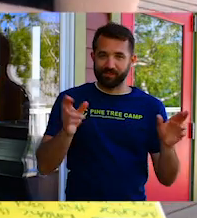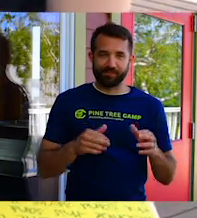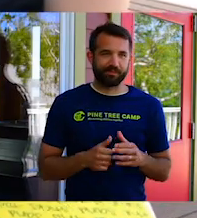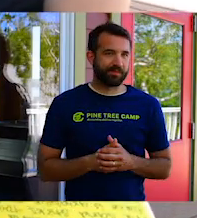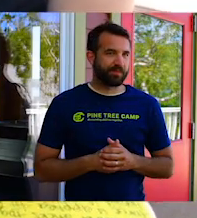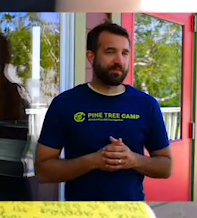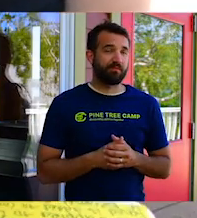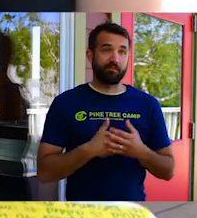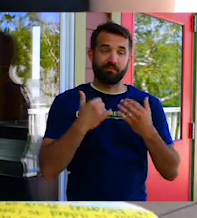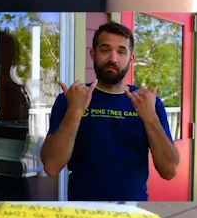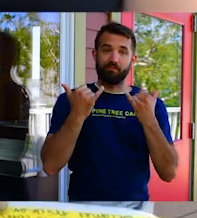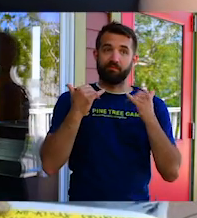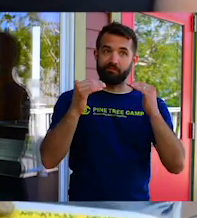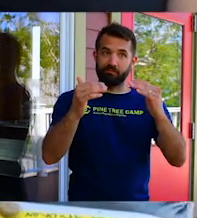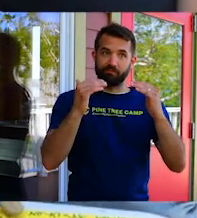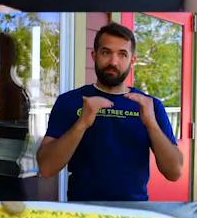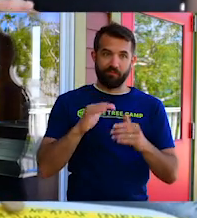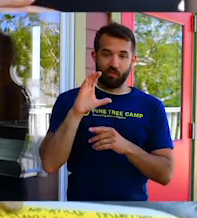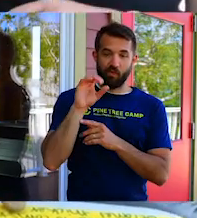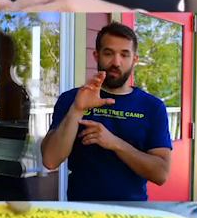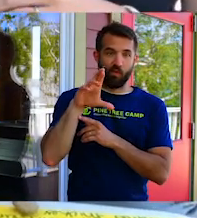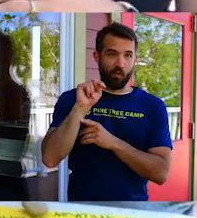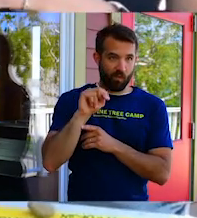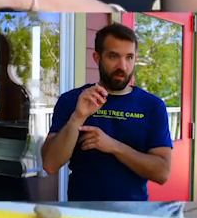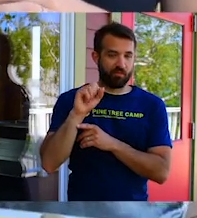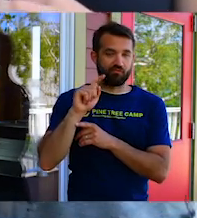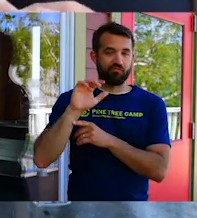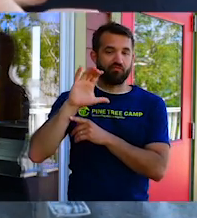going to add her cornstarch as the next step.